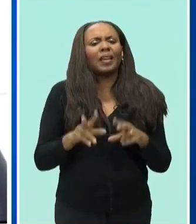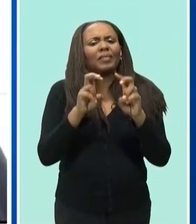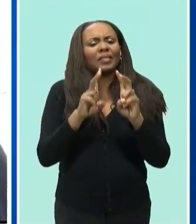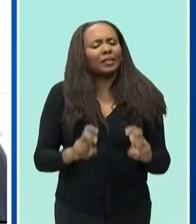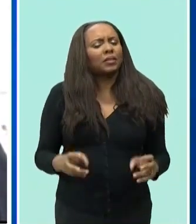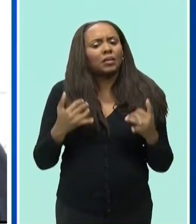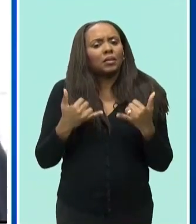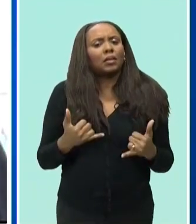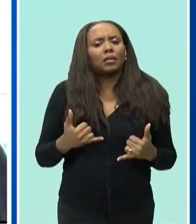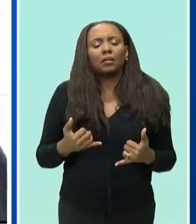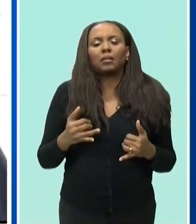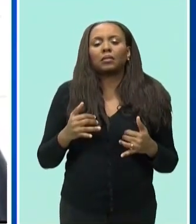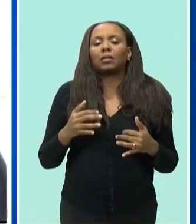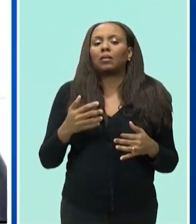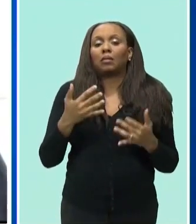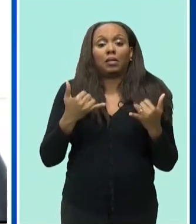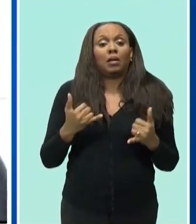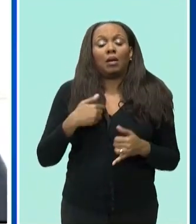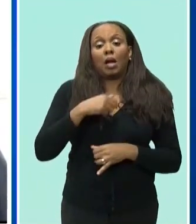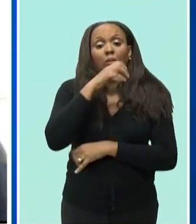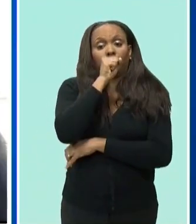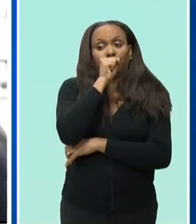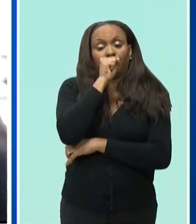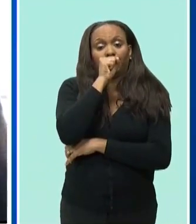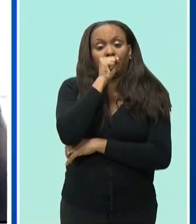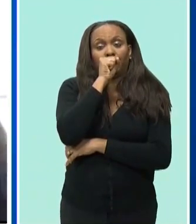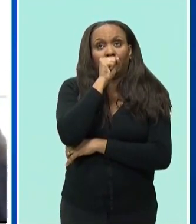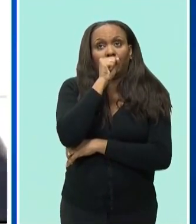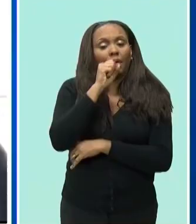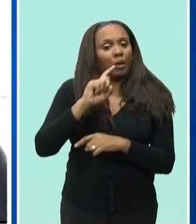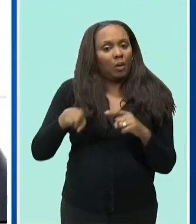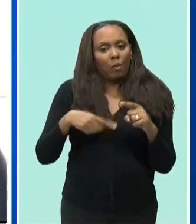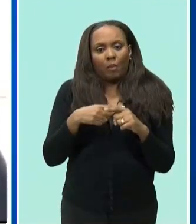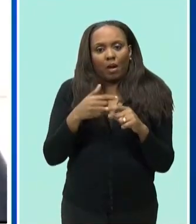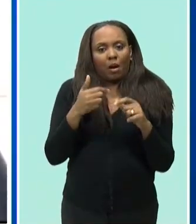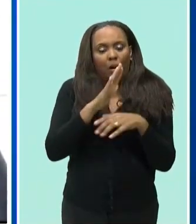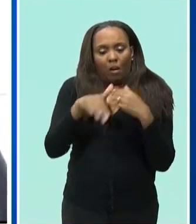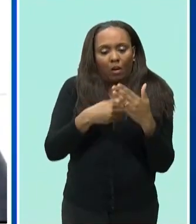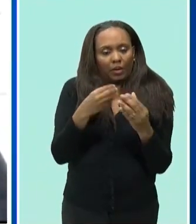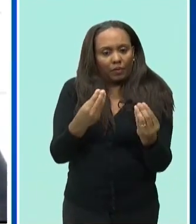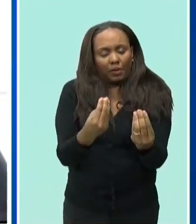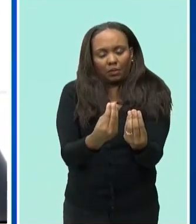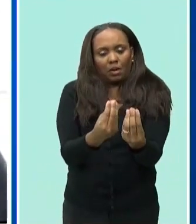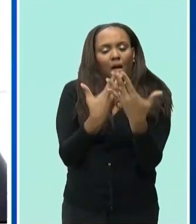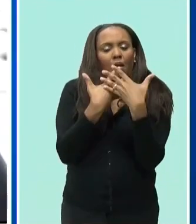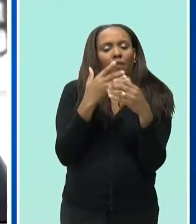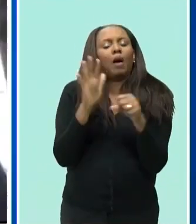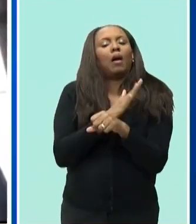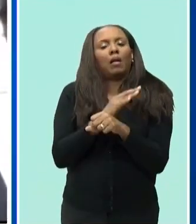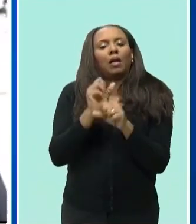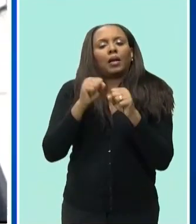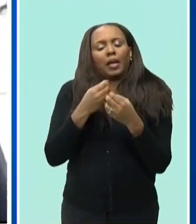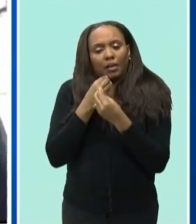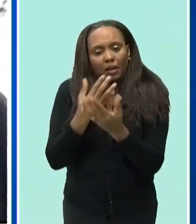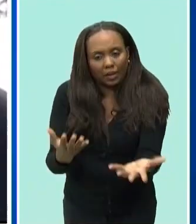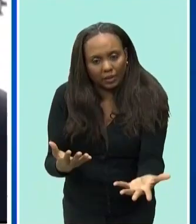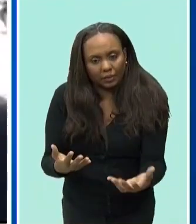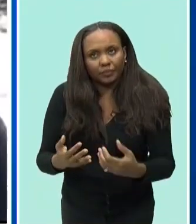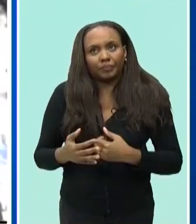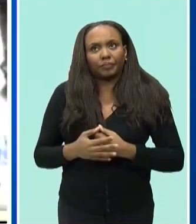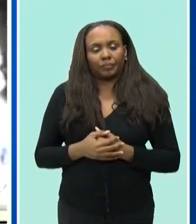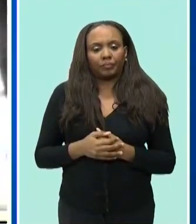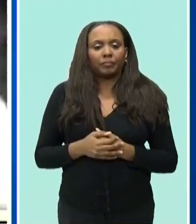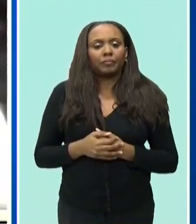rather not be able to comment on it at this point. Certainly when I have all the facts, I'll be very happy to be able to do that. Are the news reports regarding